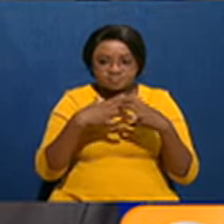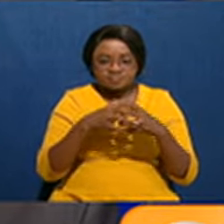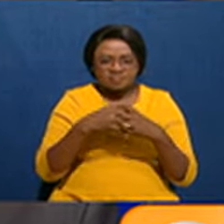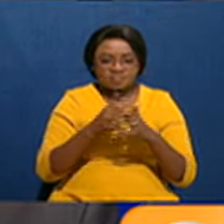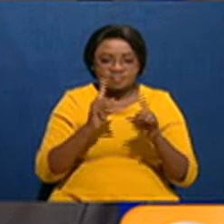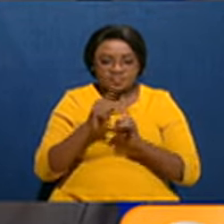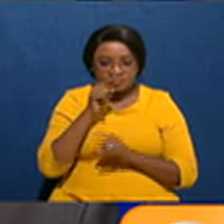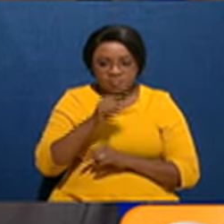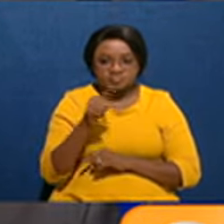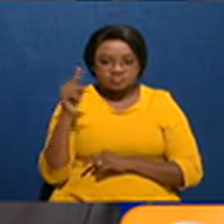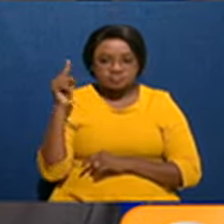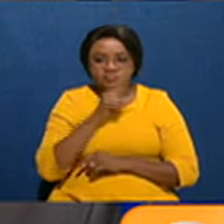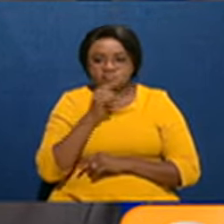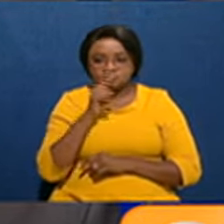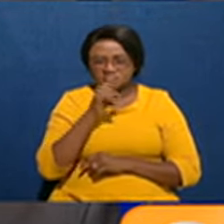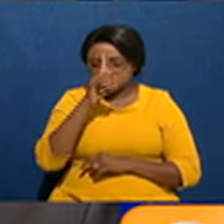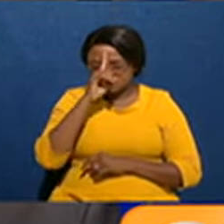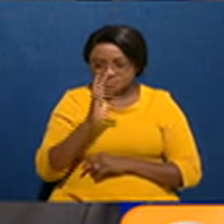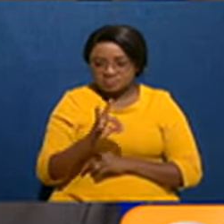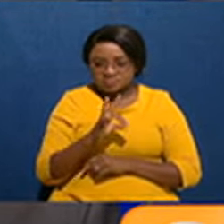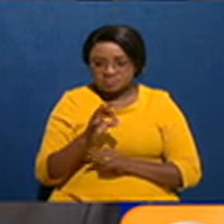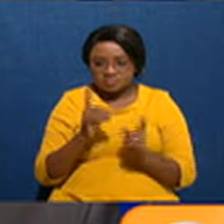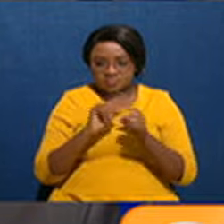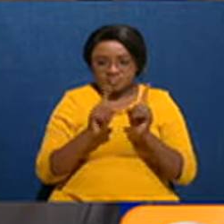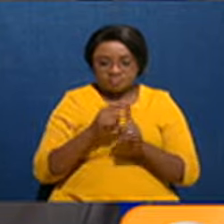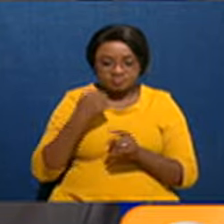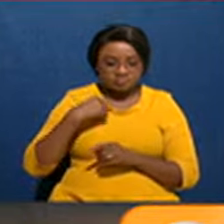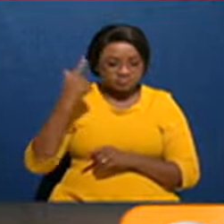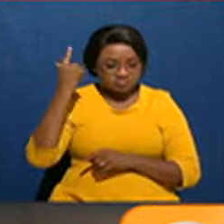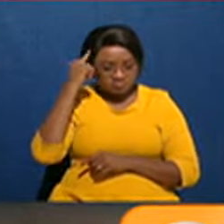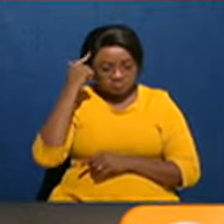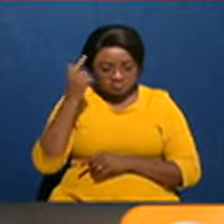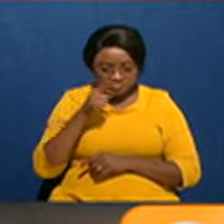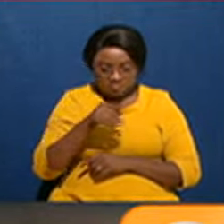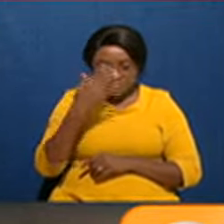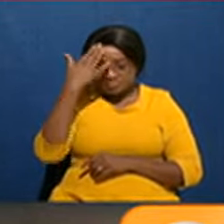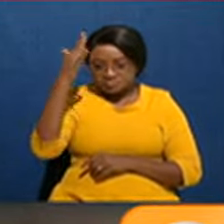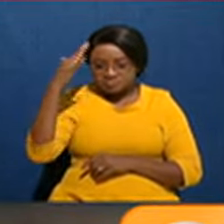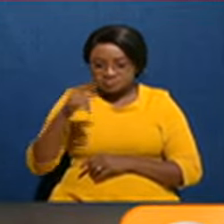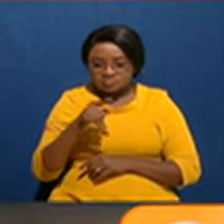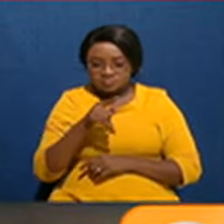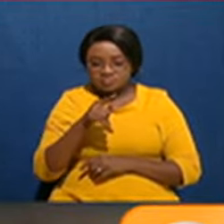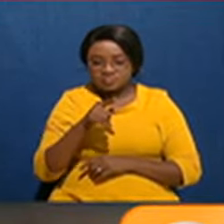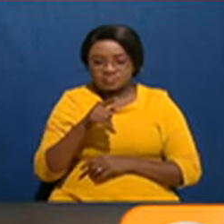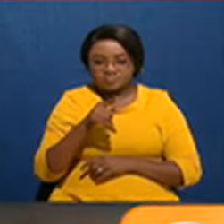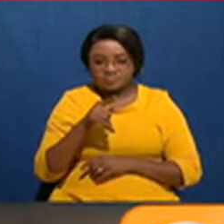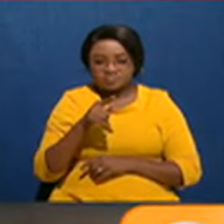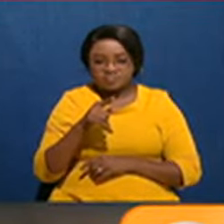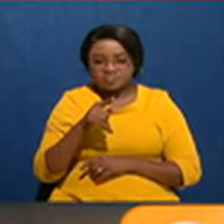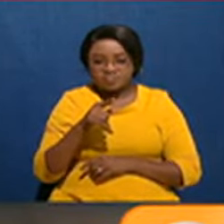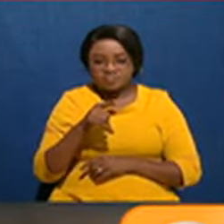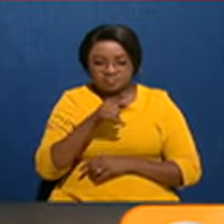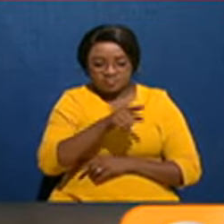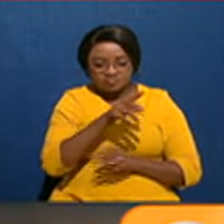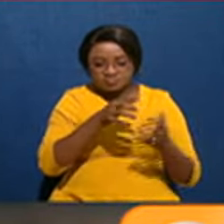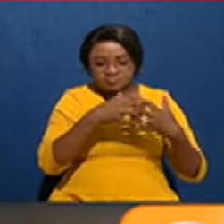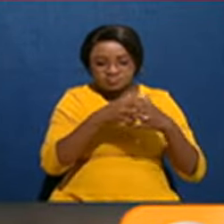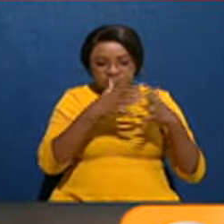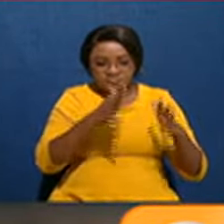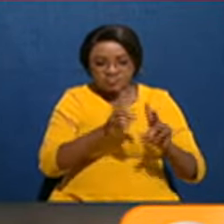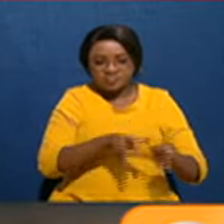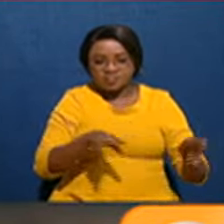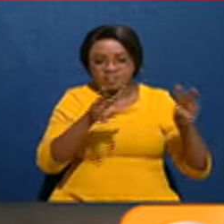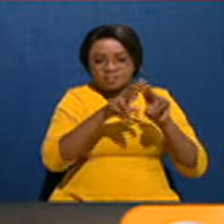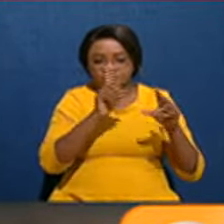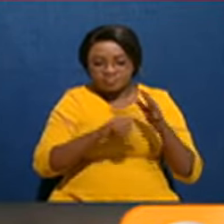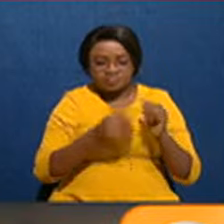risk. And that, I think, is because the awareness of what the value of the engineer is bringing on board is not appreciated. Yeah. So